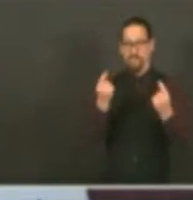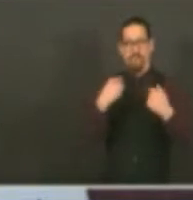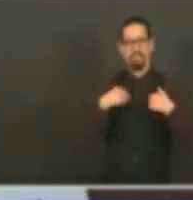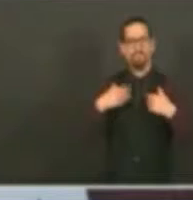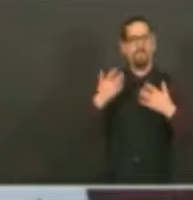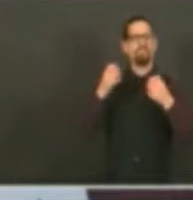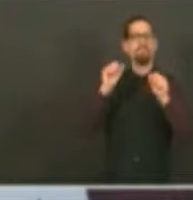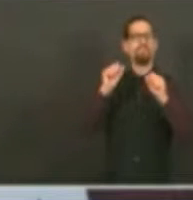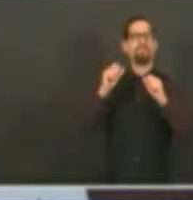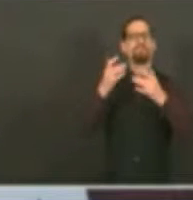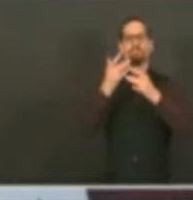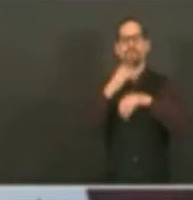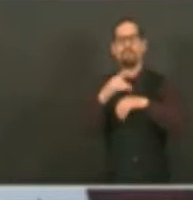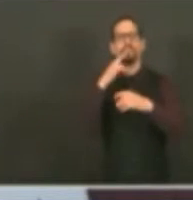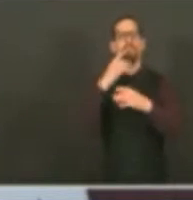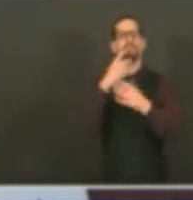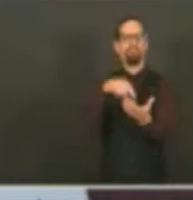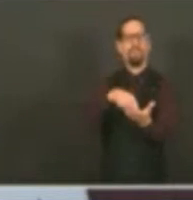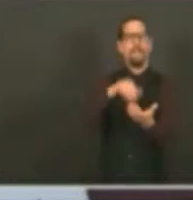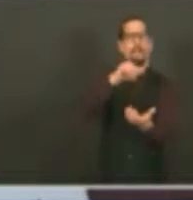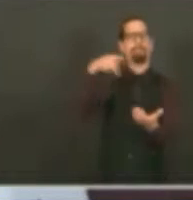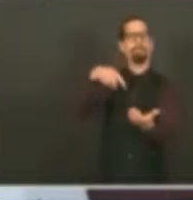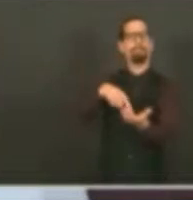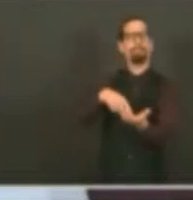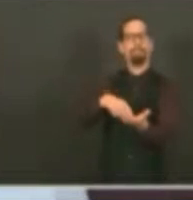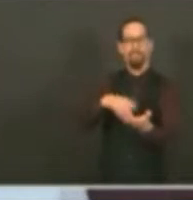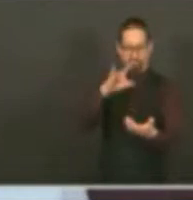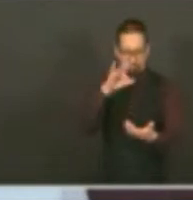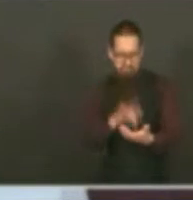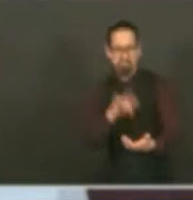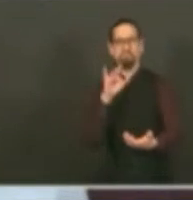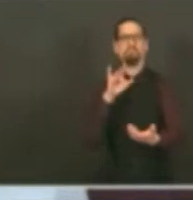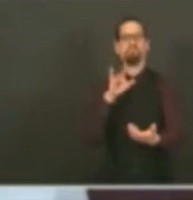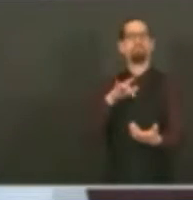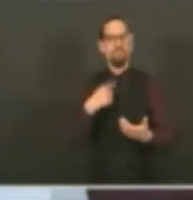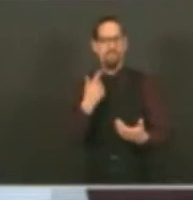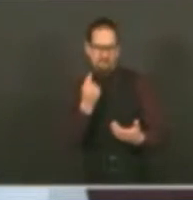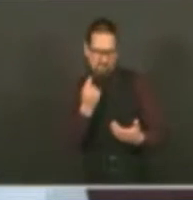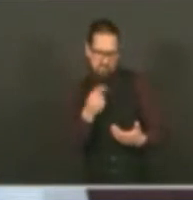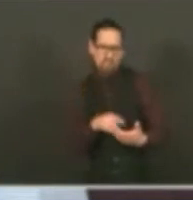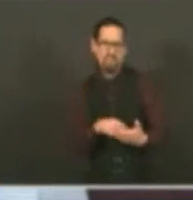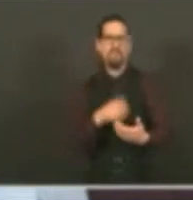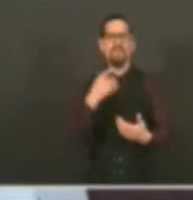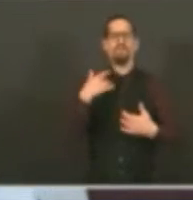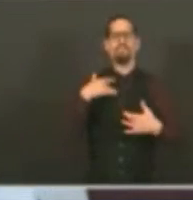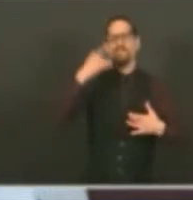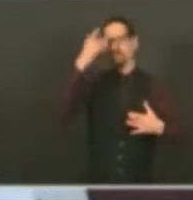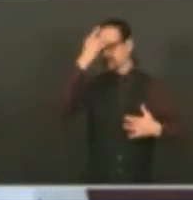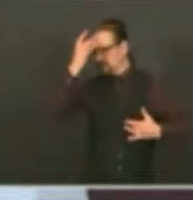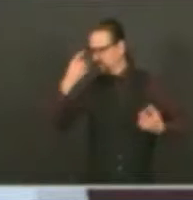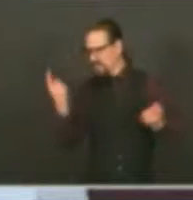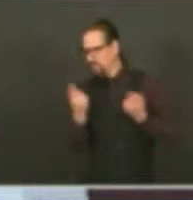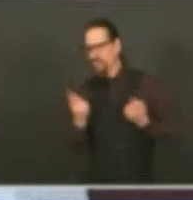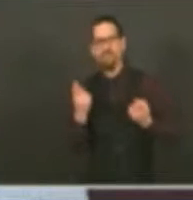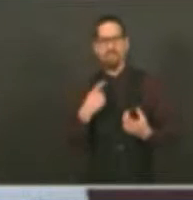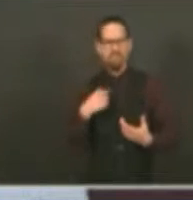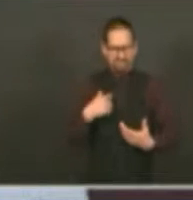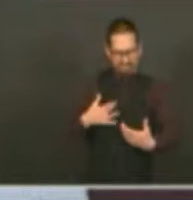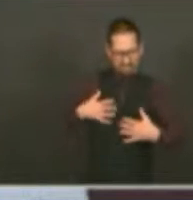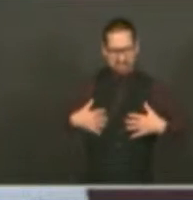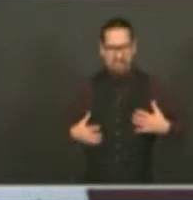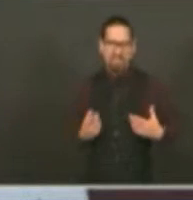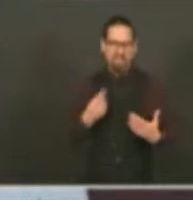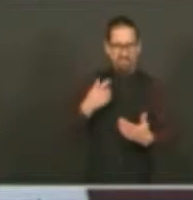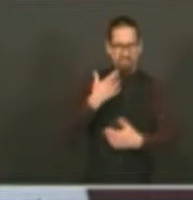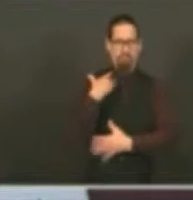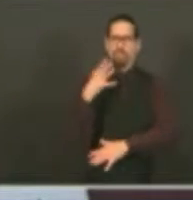effect through that system to notify the CDC. And this is something we're all going to be watching closely from the national level, the state level, individual